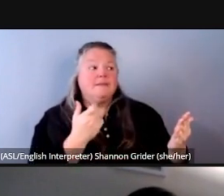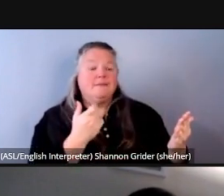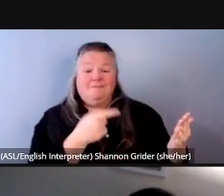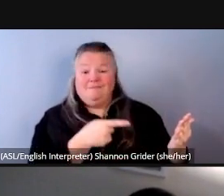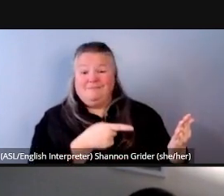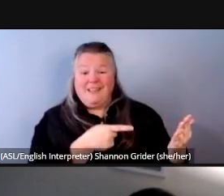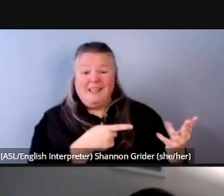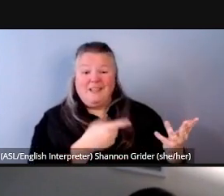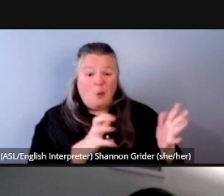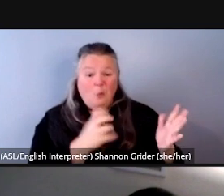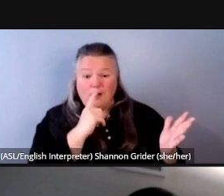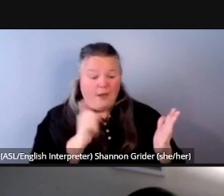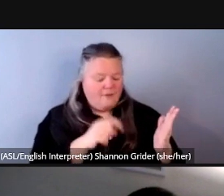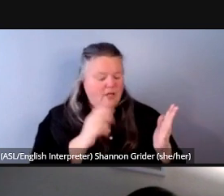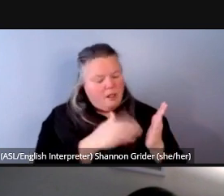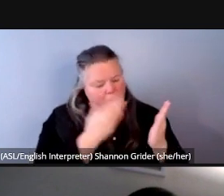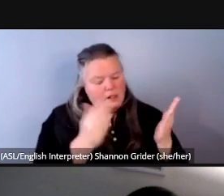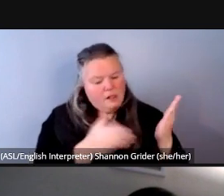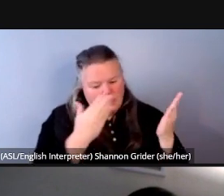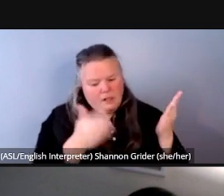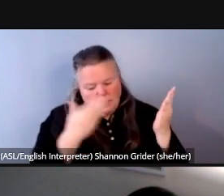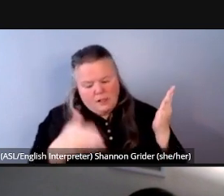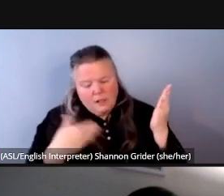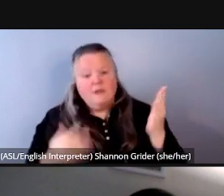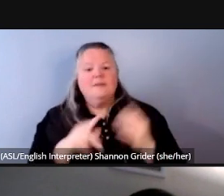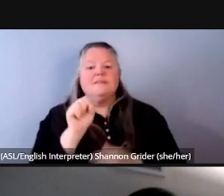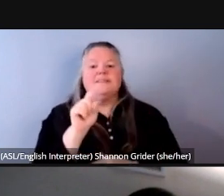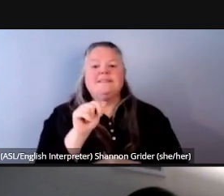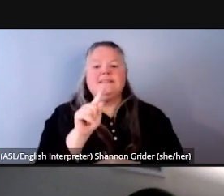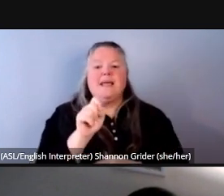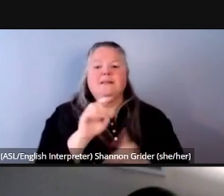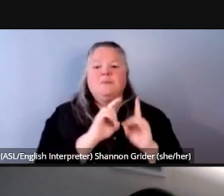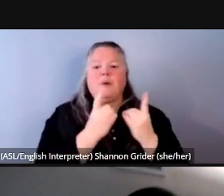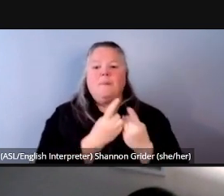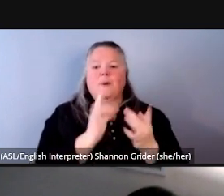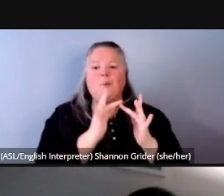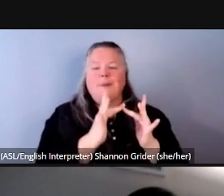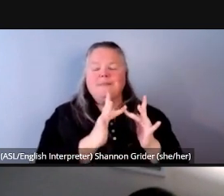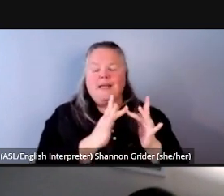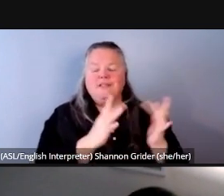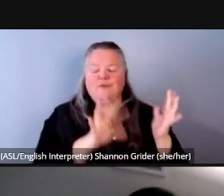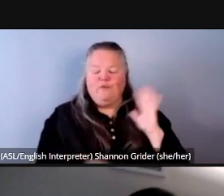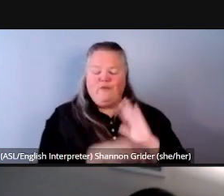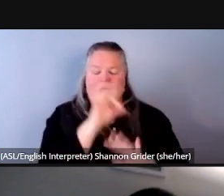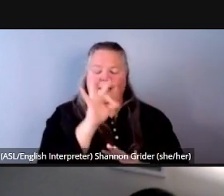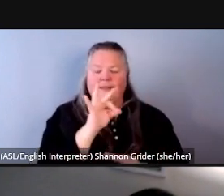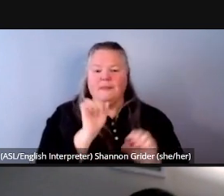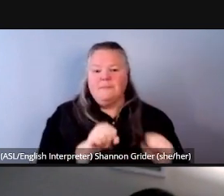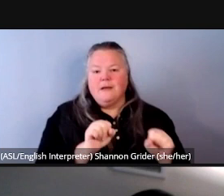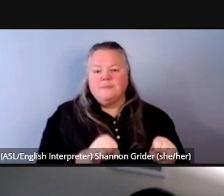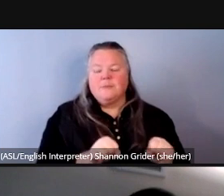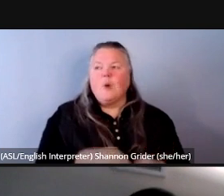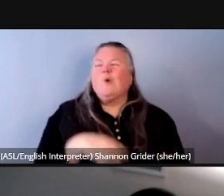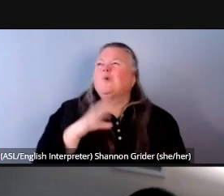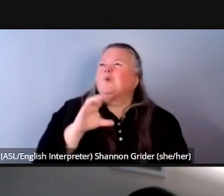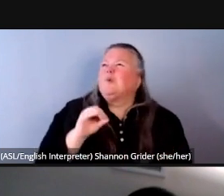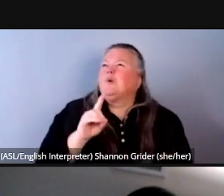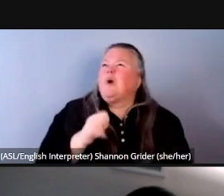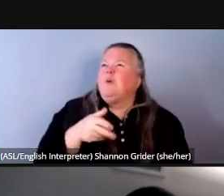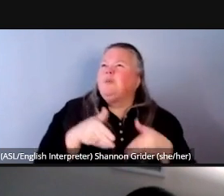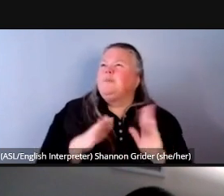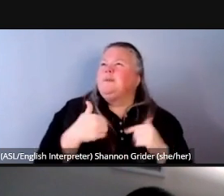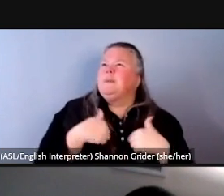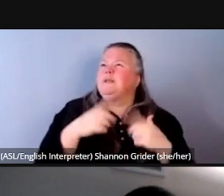trying to comb through, their state department's website and figure out what the code allows them to do.